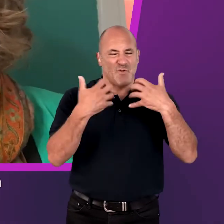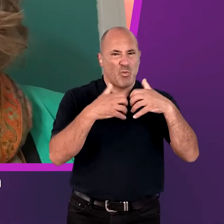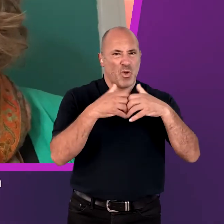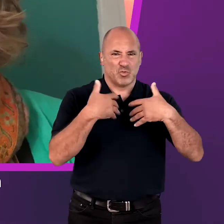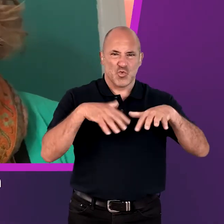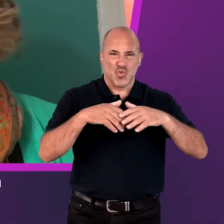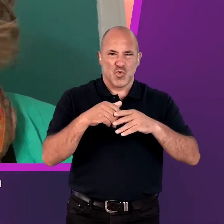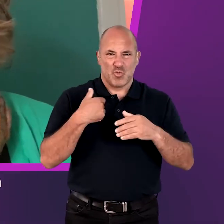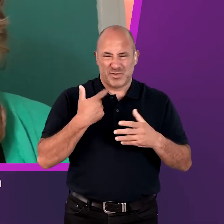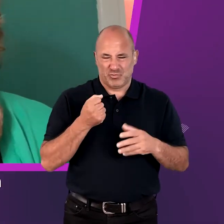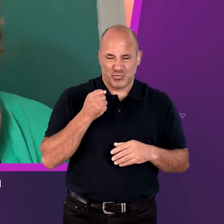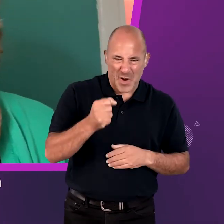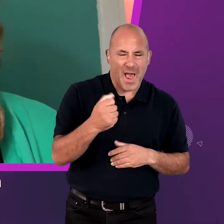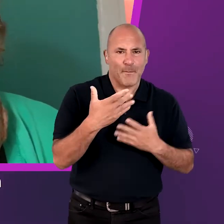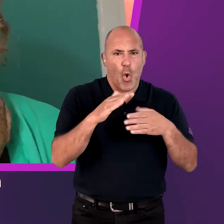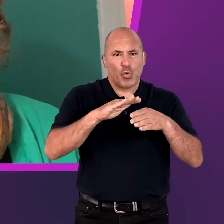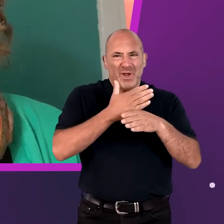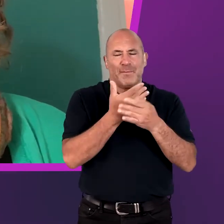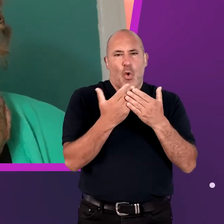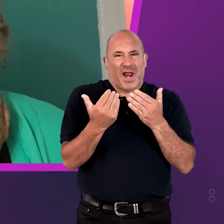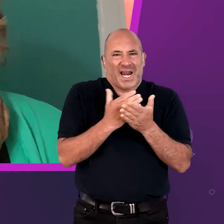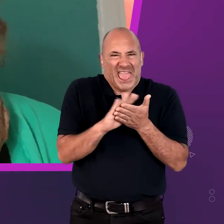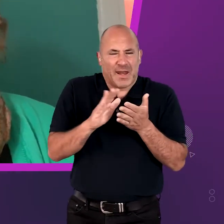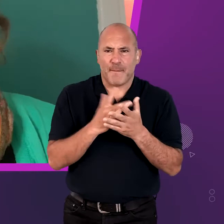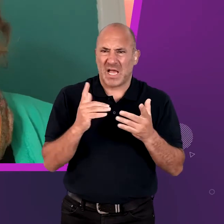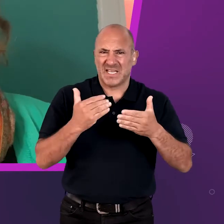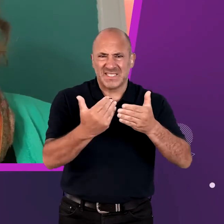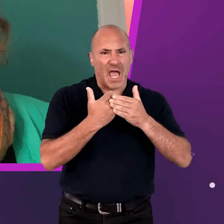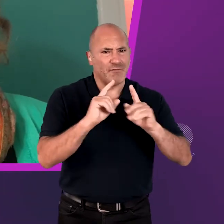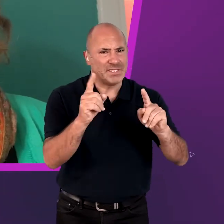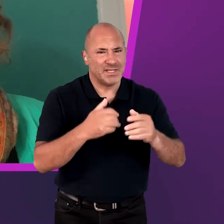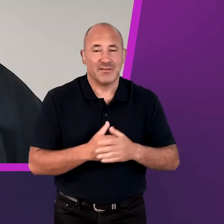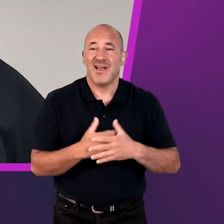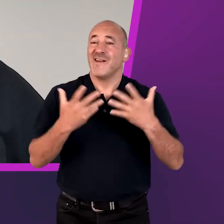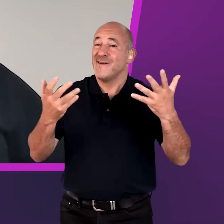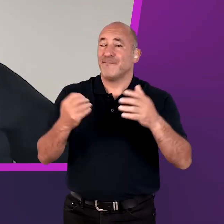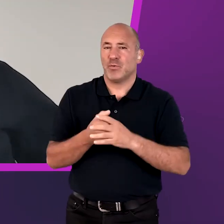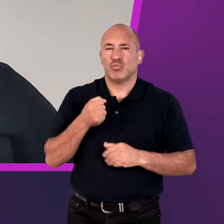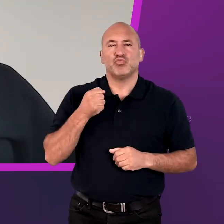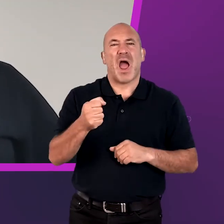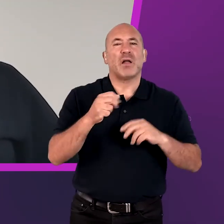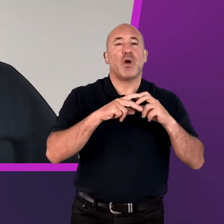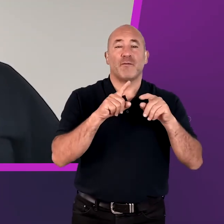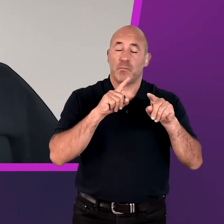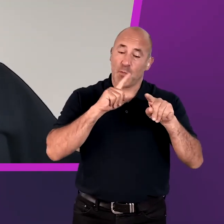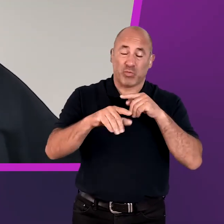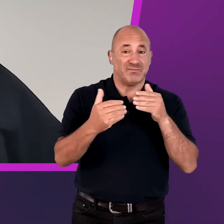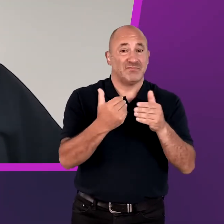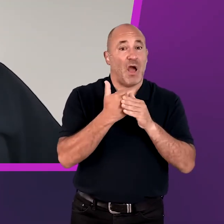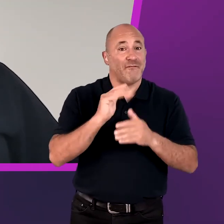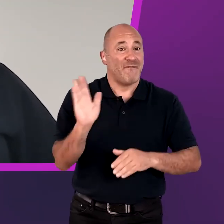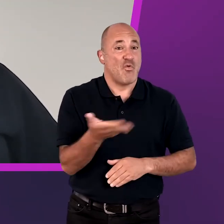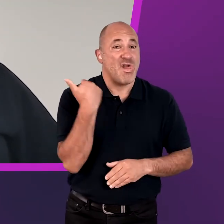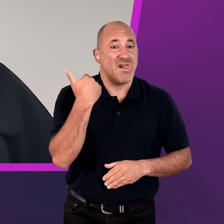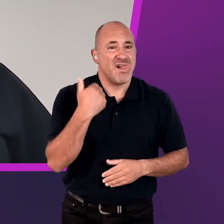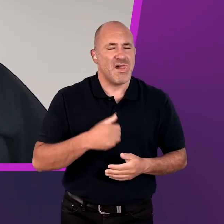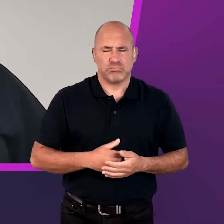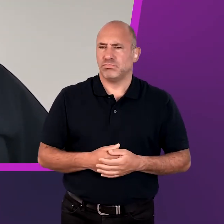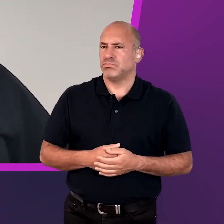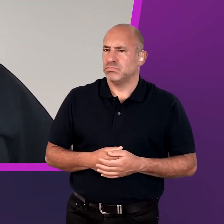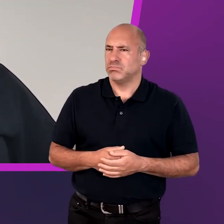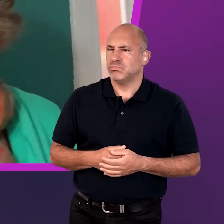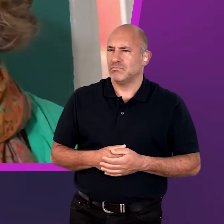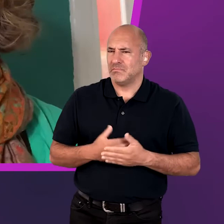Technology is giving us green travel by rail, but what about safety? Well, train travel's the safest form of travel.